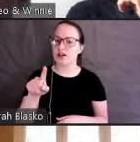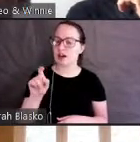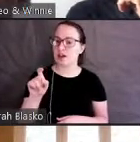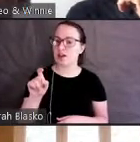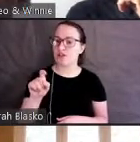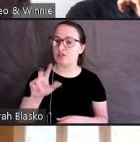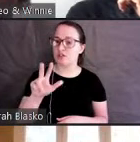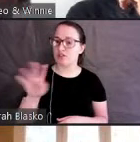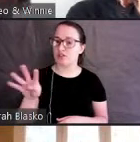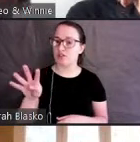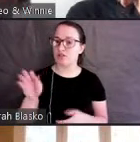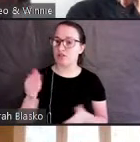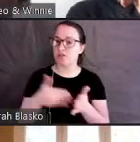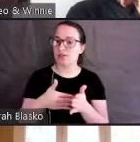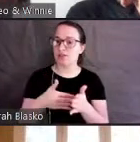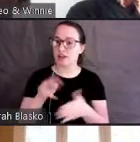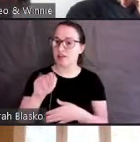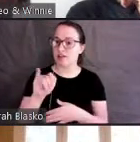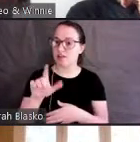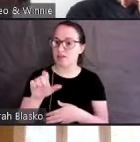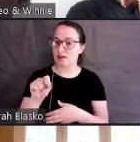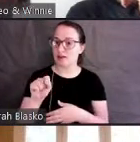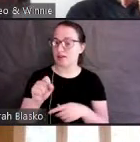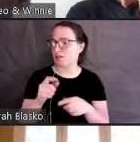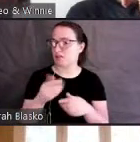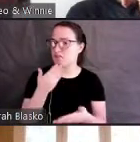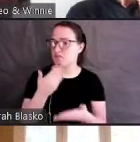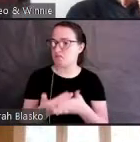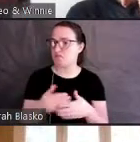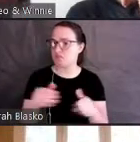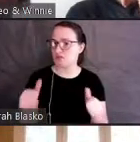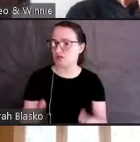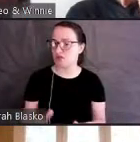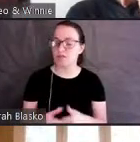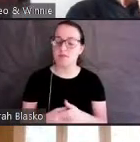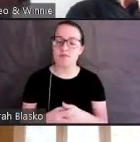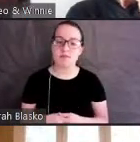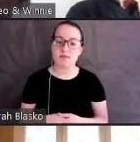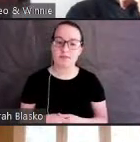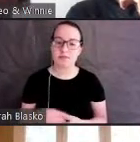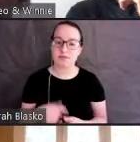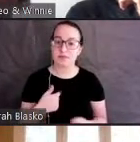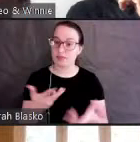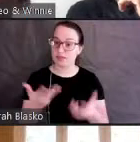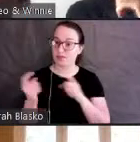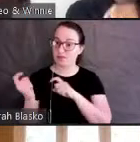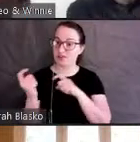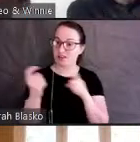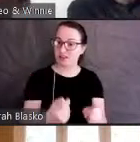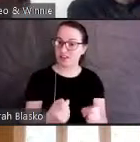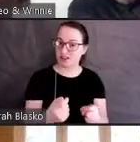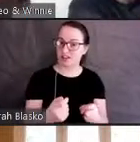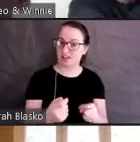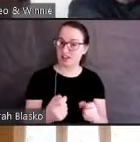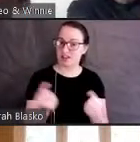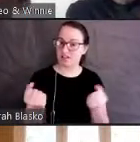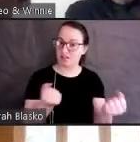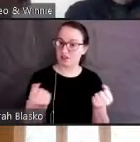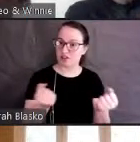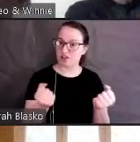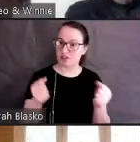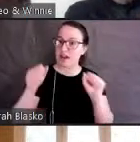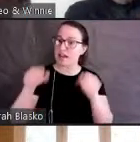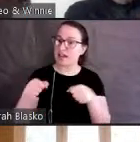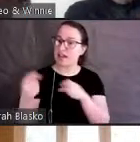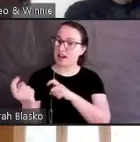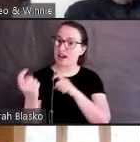it's in pretty good shape. He says, hey, I want to give it to someone. Can I give it to the church, Vince, and you